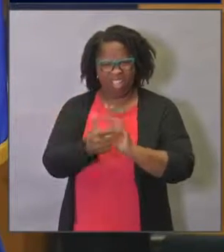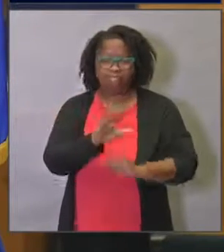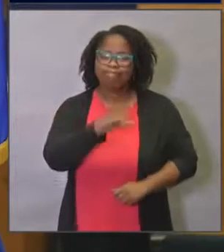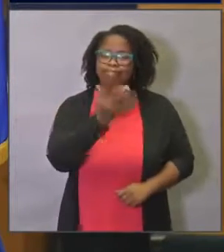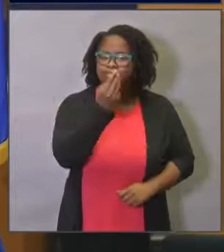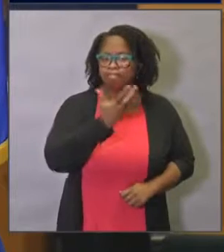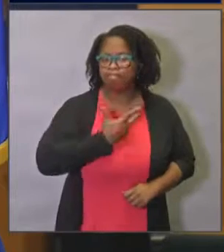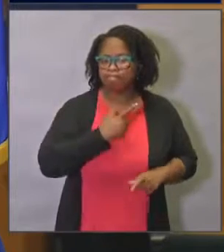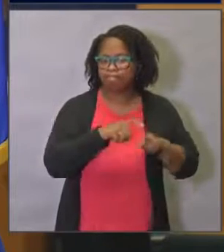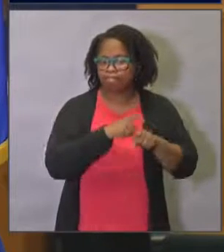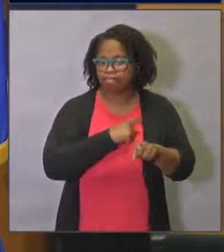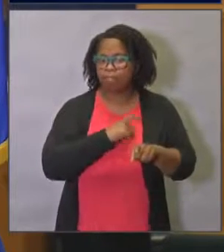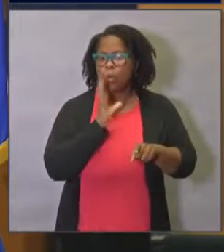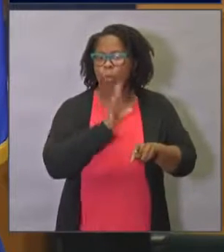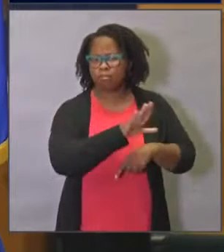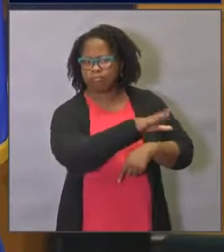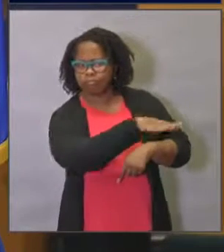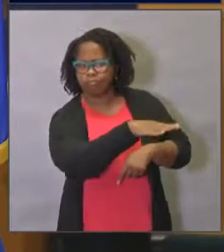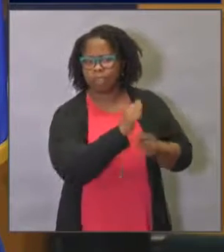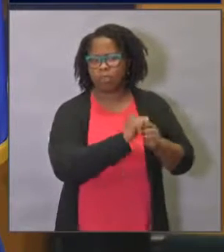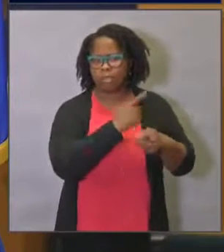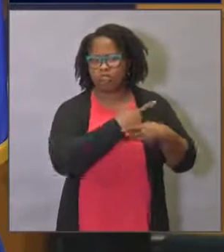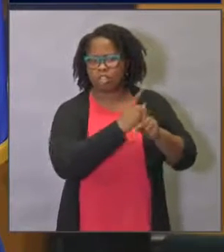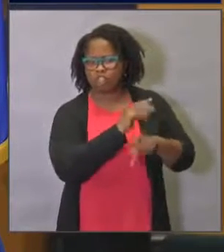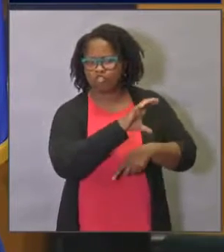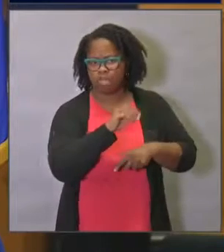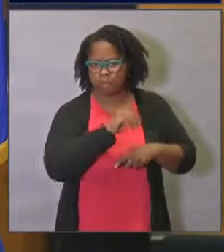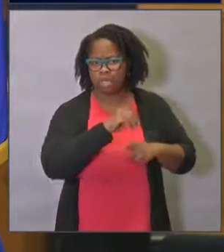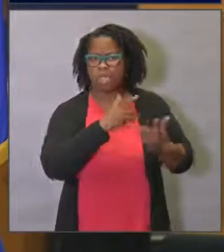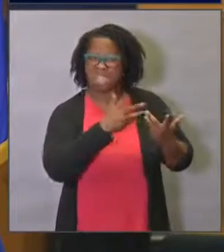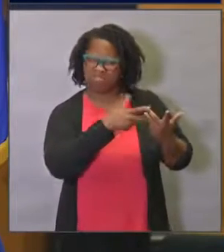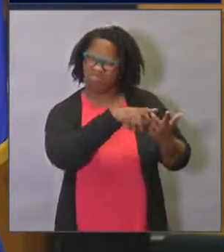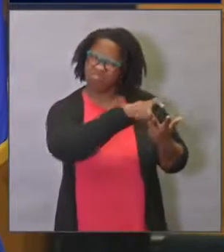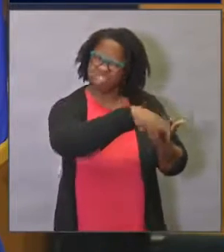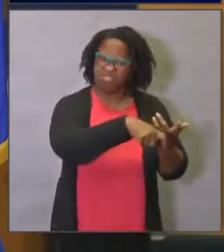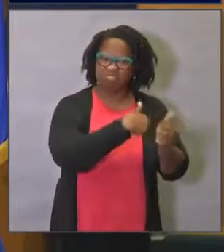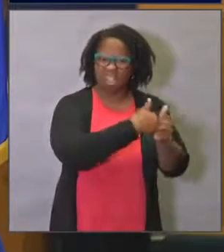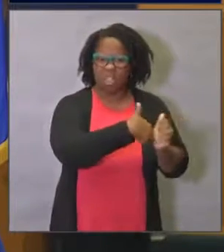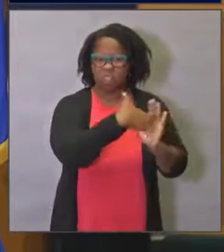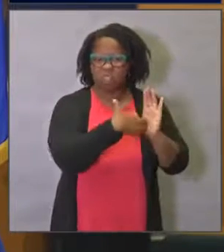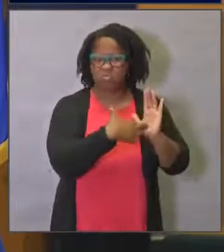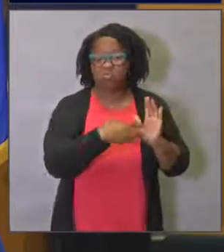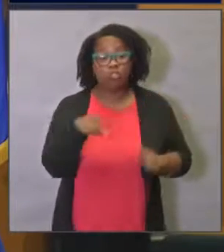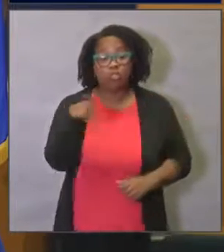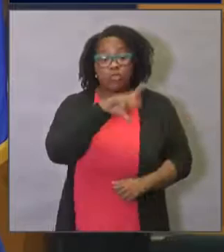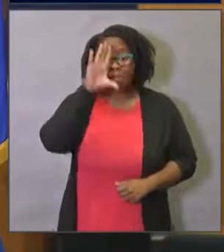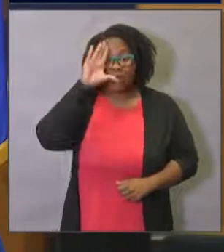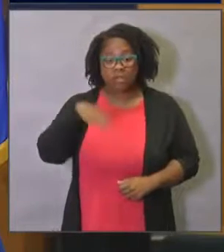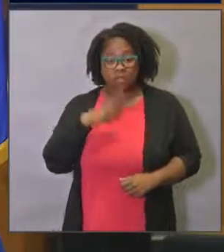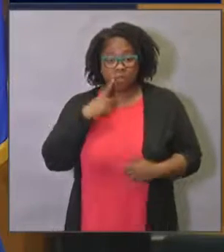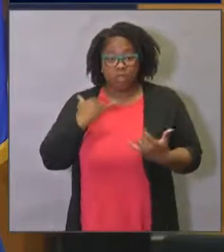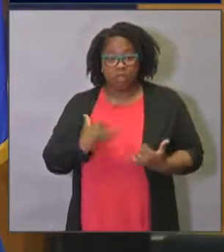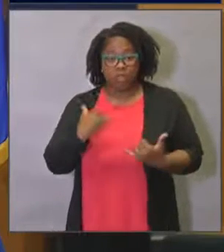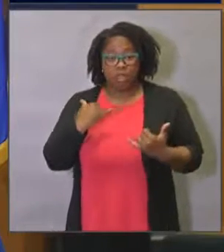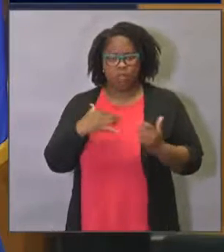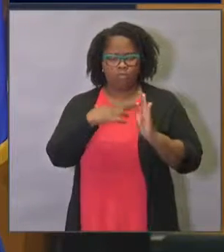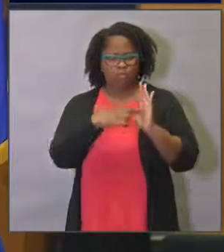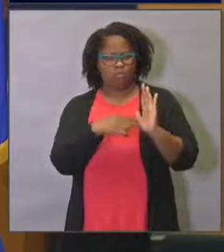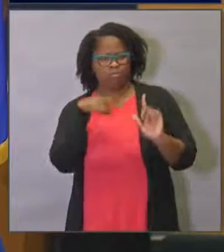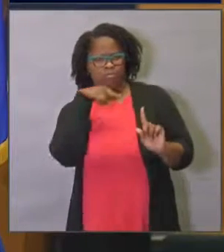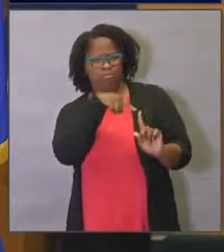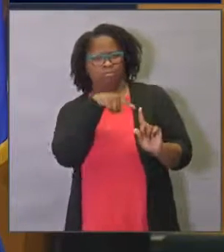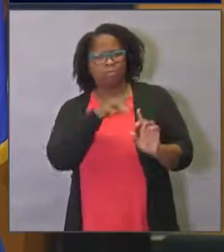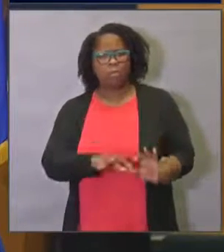those production companies to make sure that the rules are followed. The rules are, as you know, at this moment in time, they make the